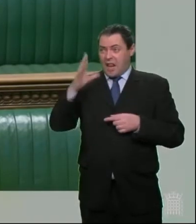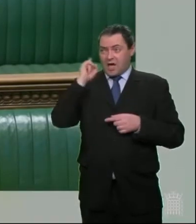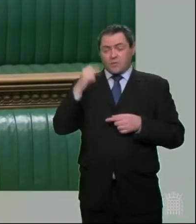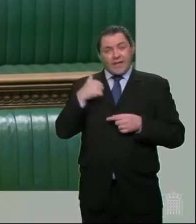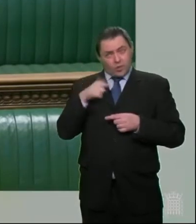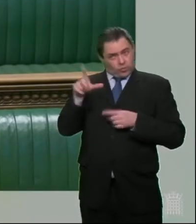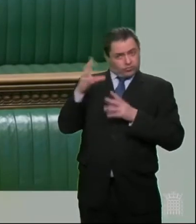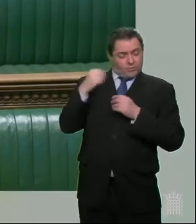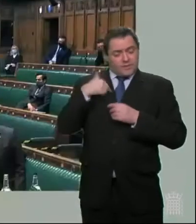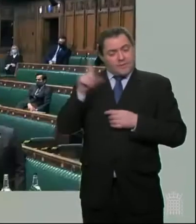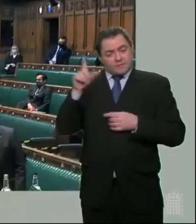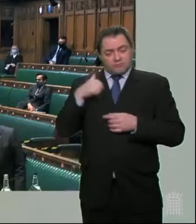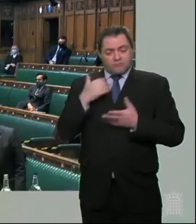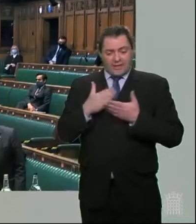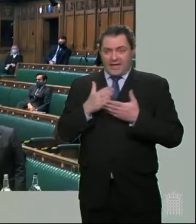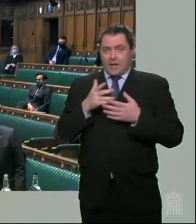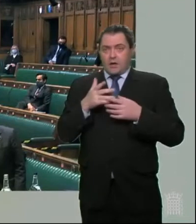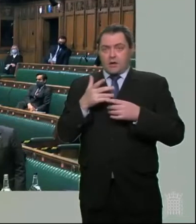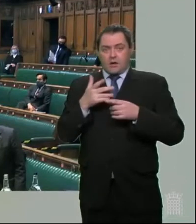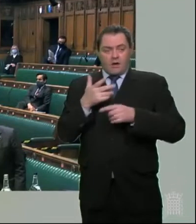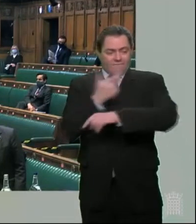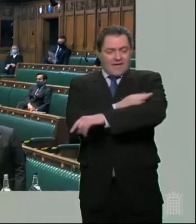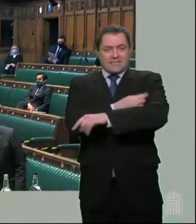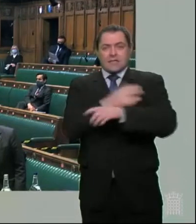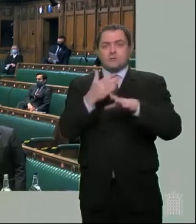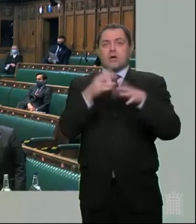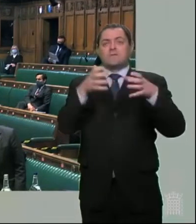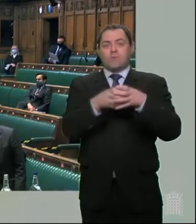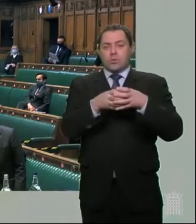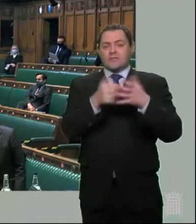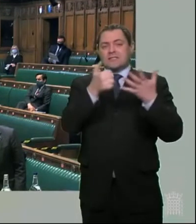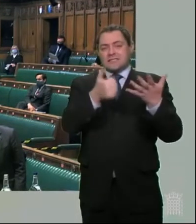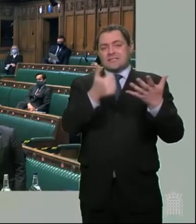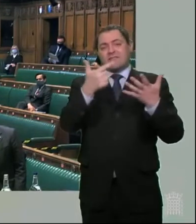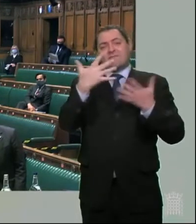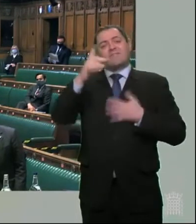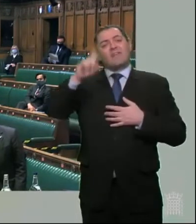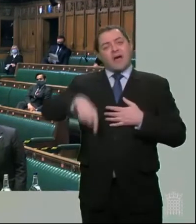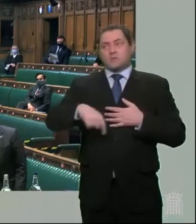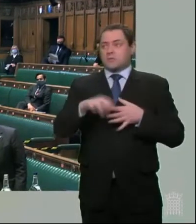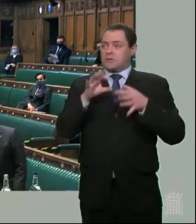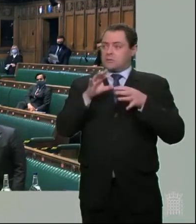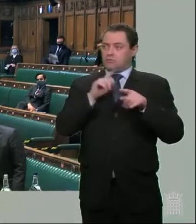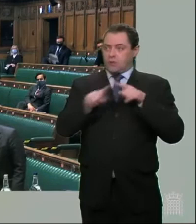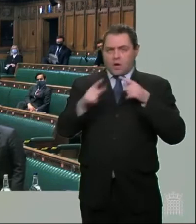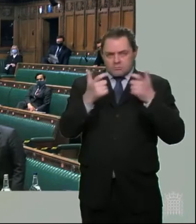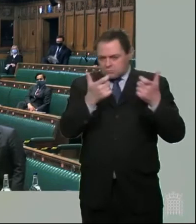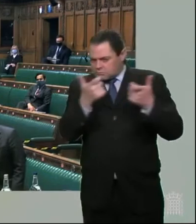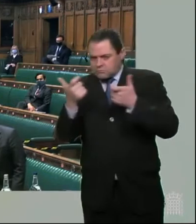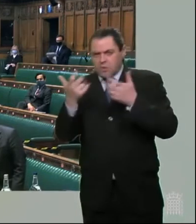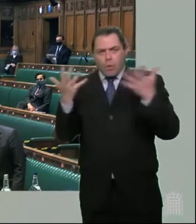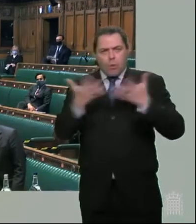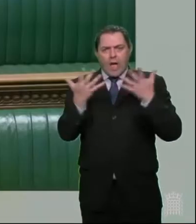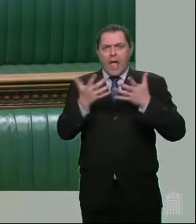me. He even attacked the vaccine task force for spending £675,000 on an effort to discover whether